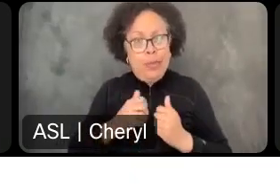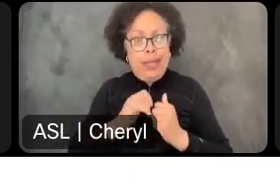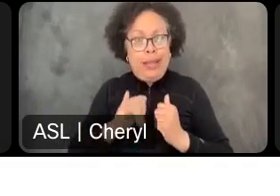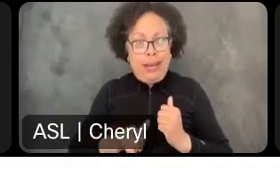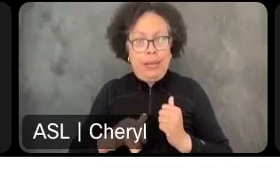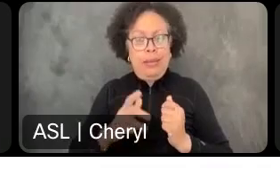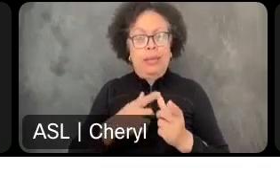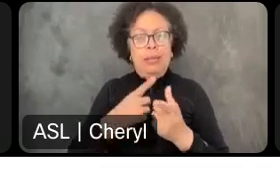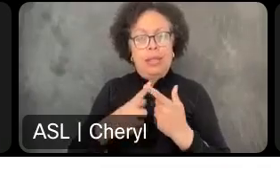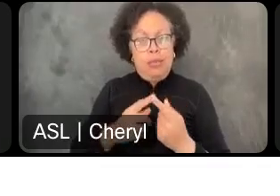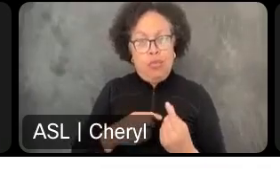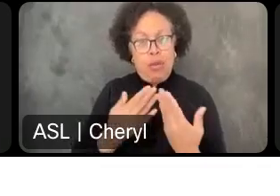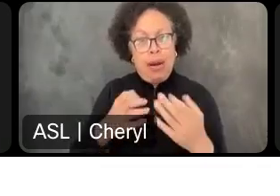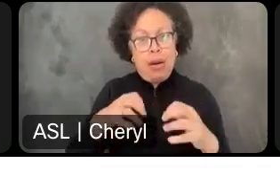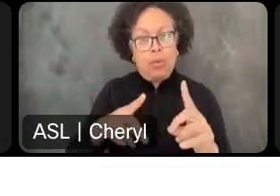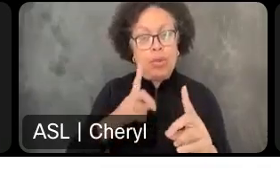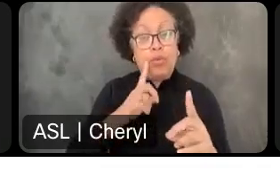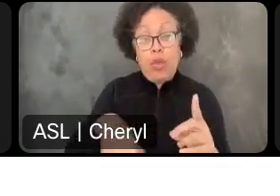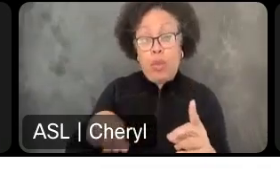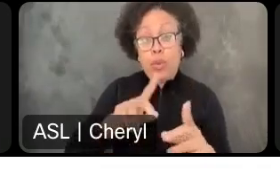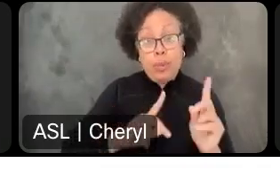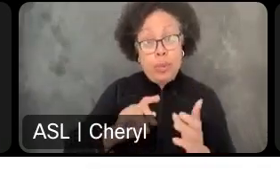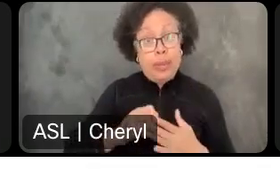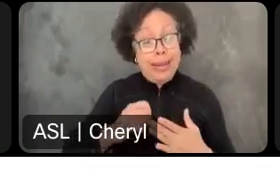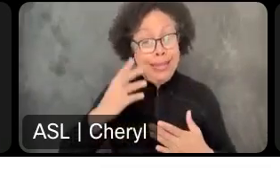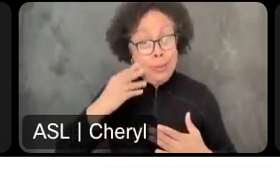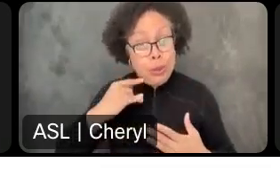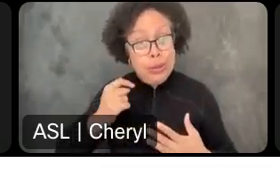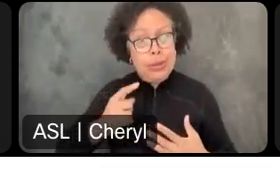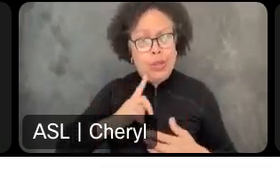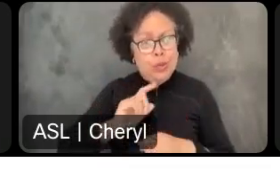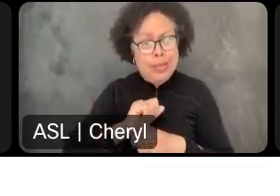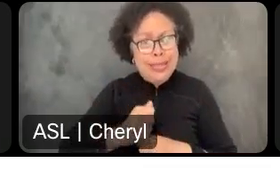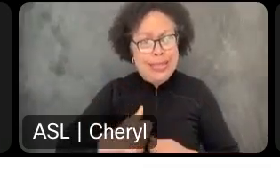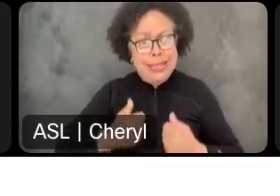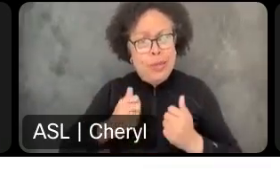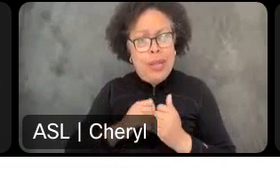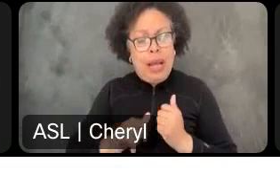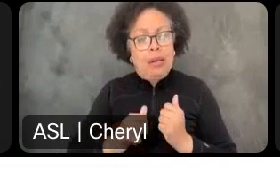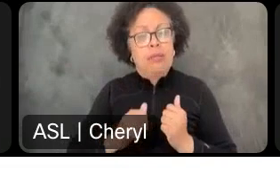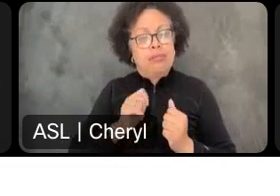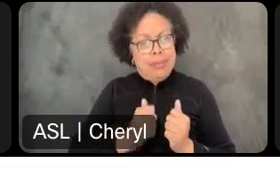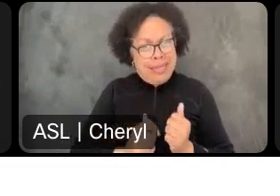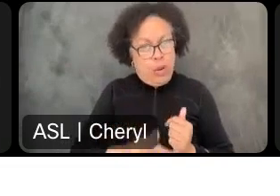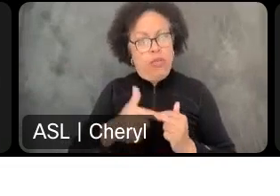for those with lived expertise and experience to share their stories.